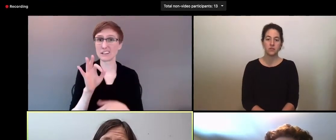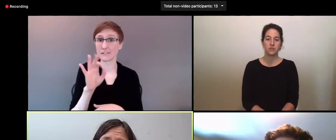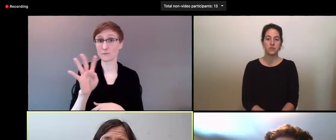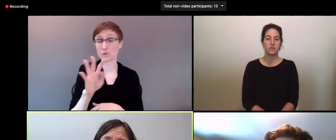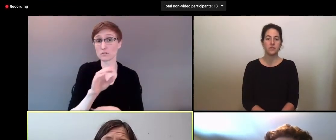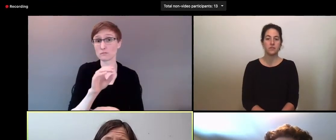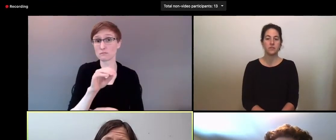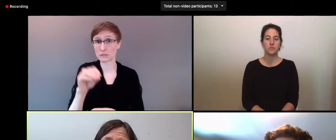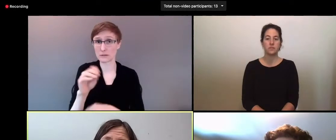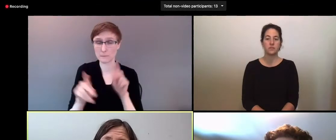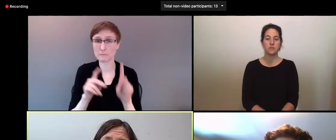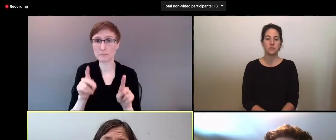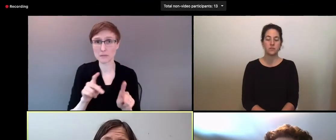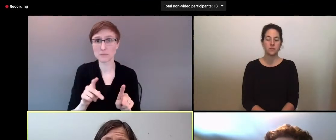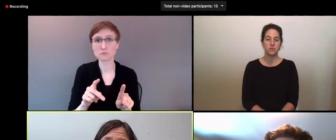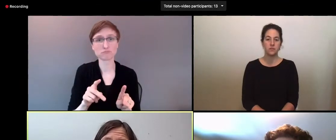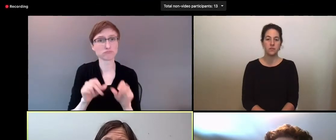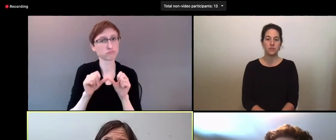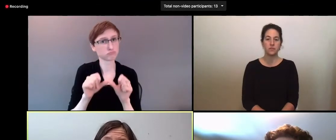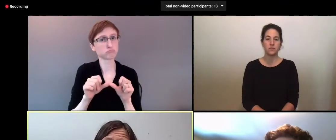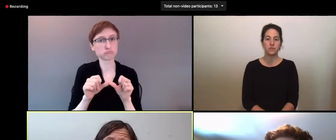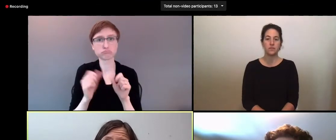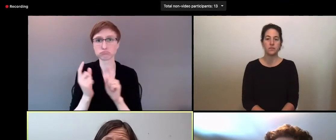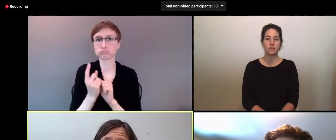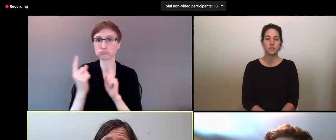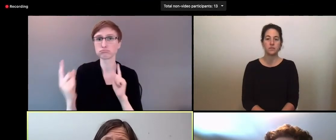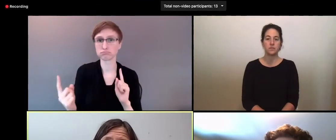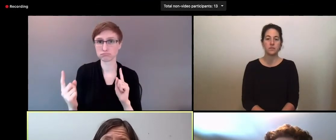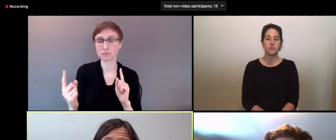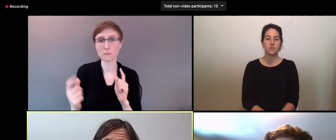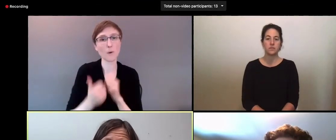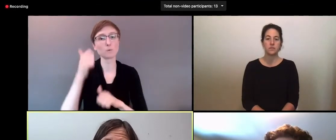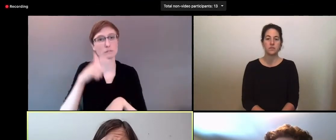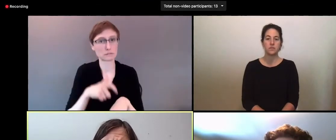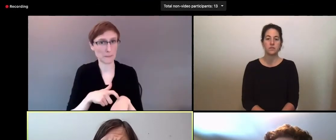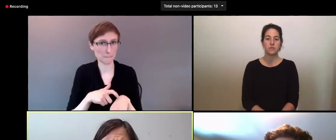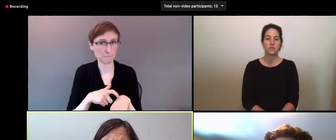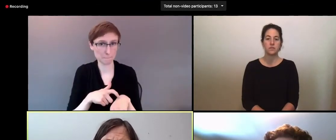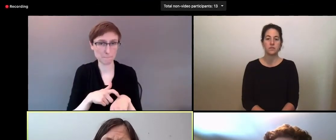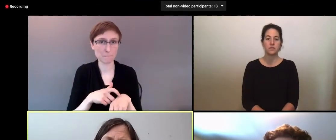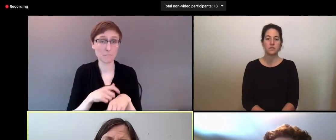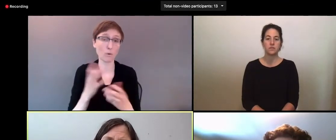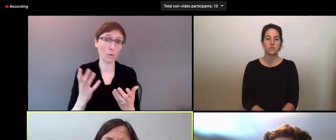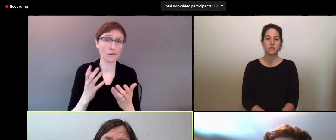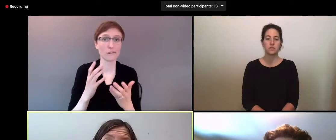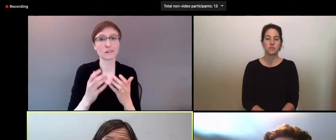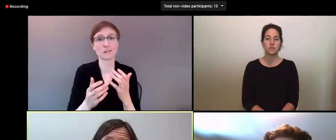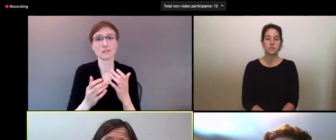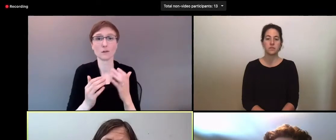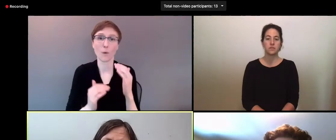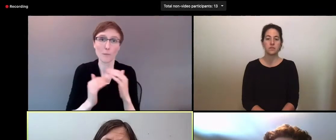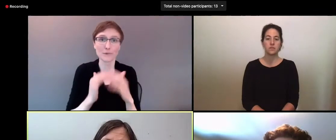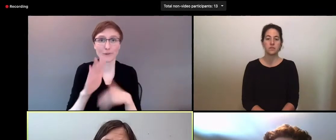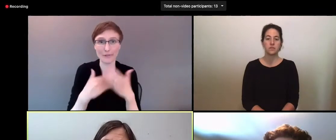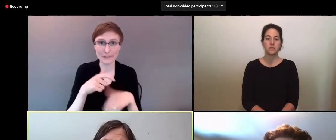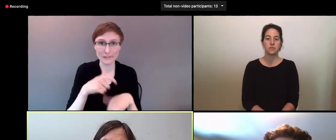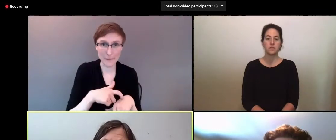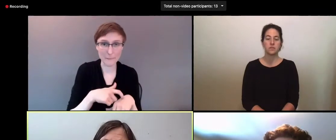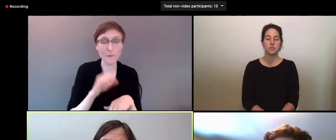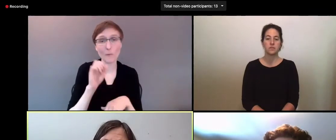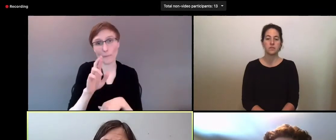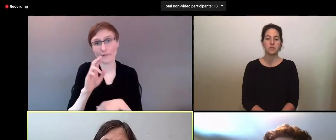continuing to maintain physical distancing most of the time, almost all of the time, or always.